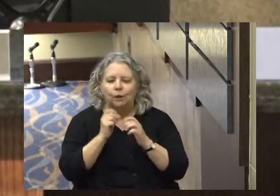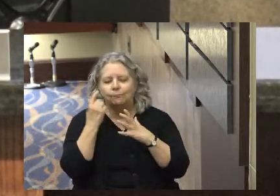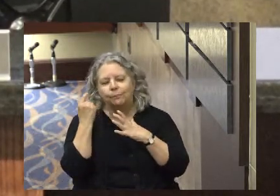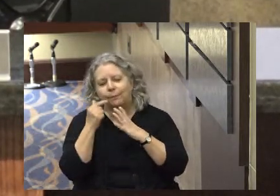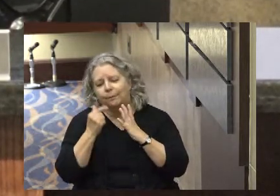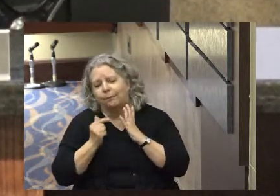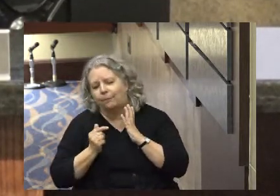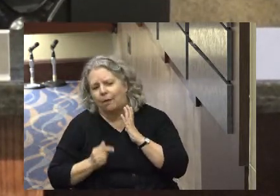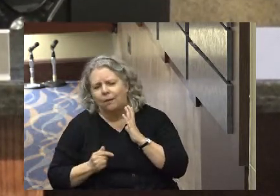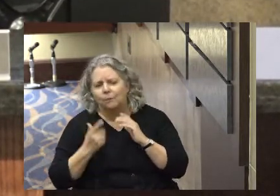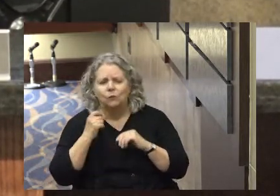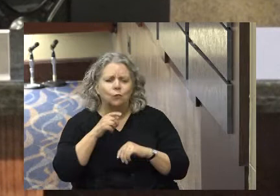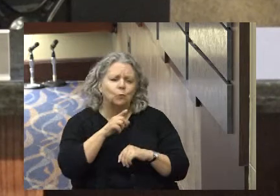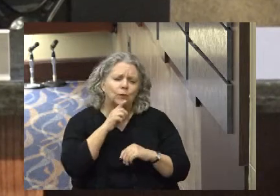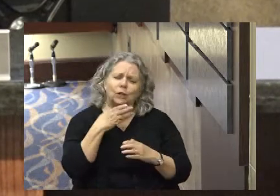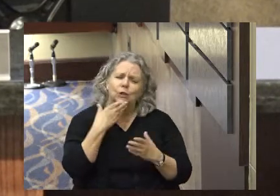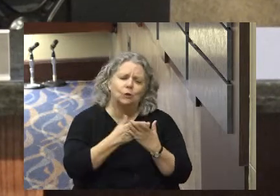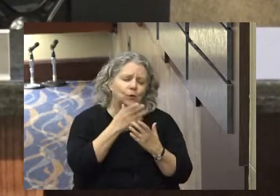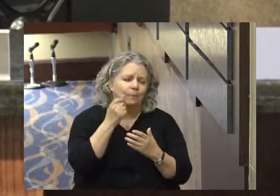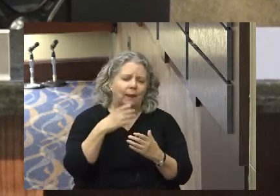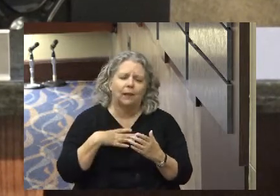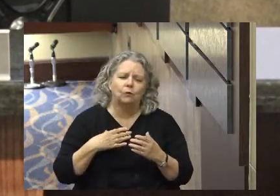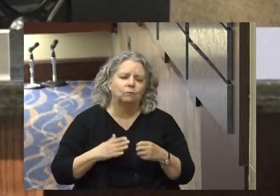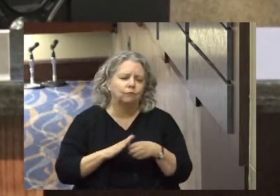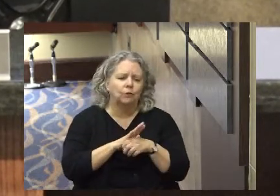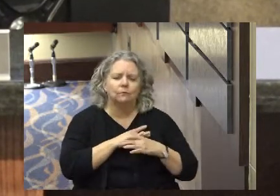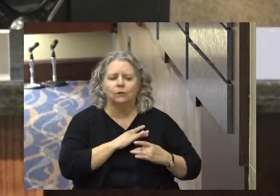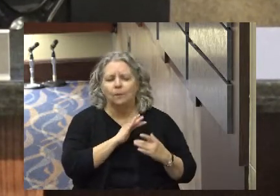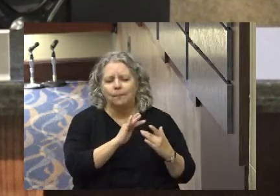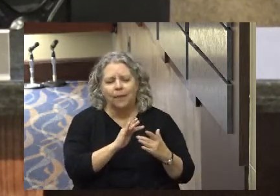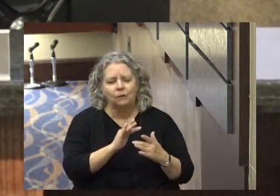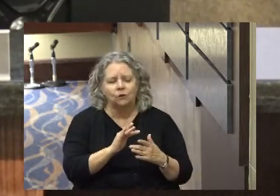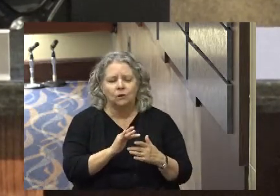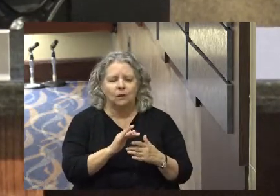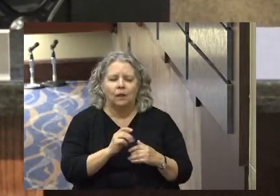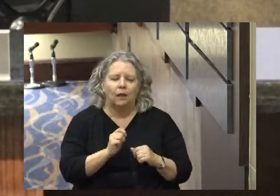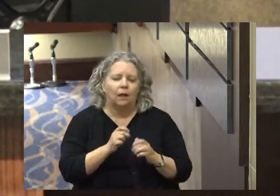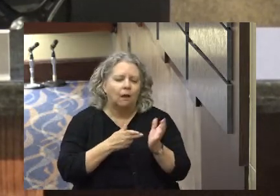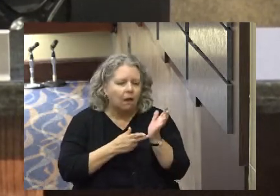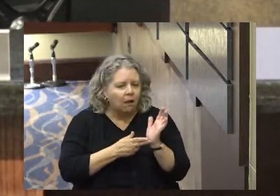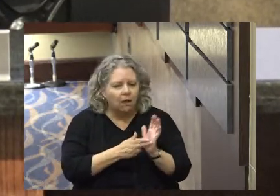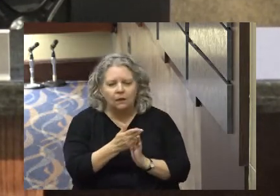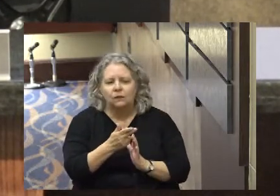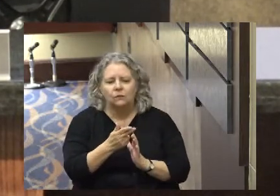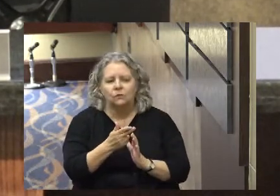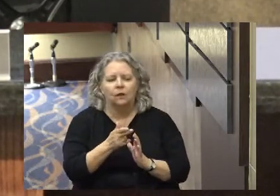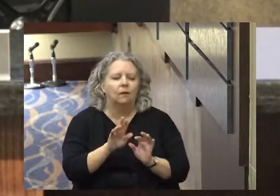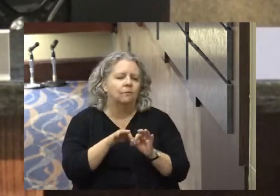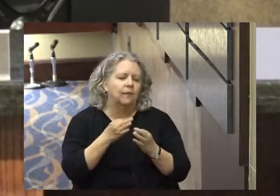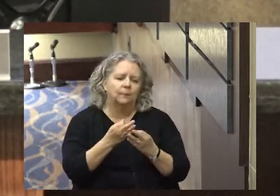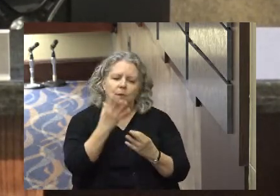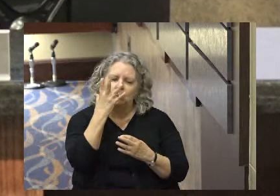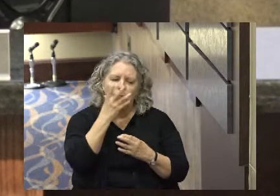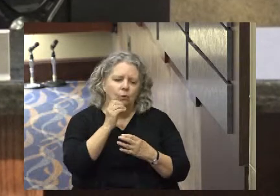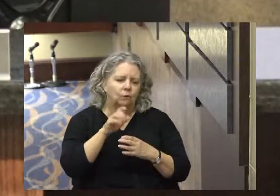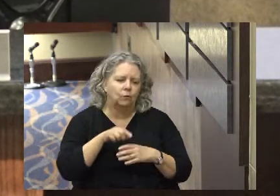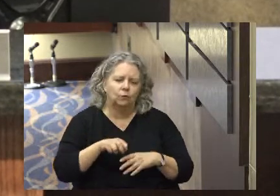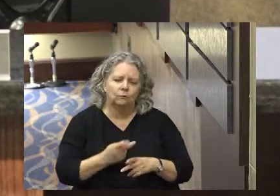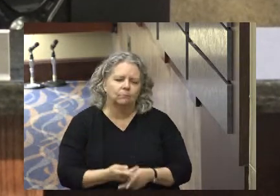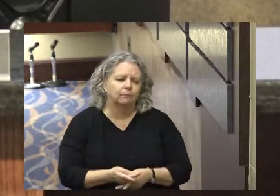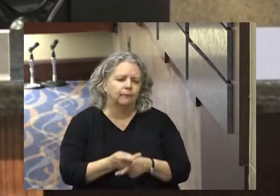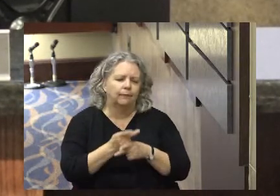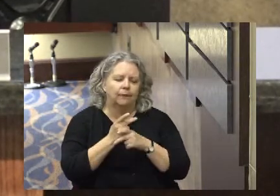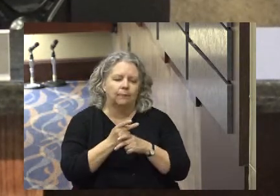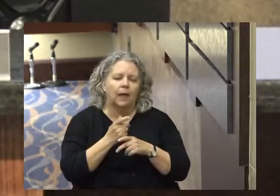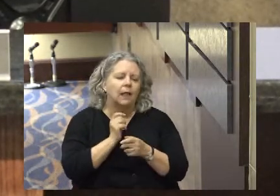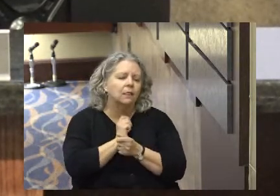compassion. You're the ultimate statesman. You're raising a beautiful family, and I love working with you. It is